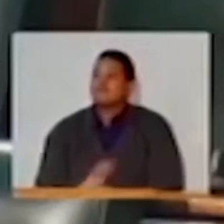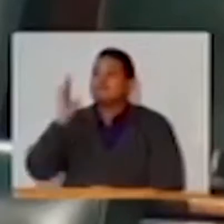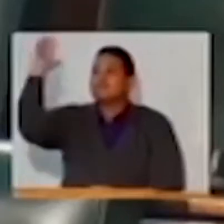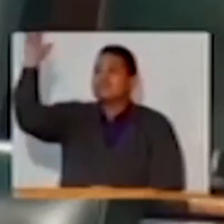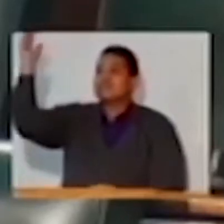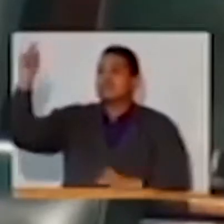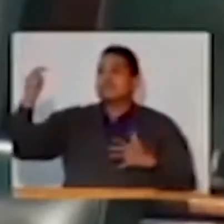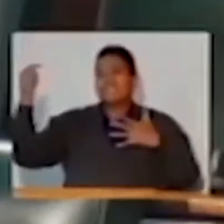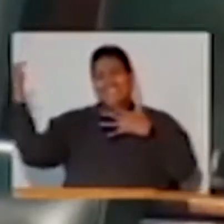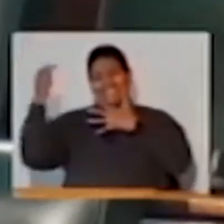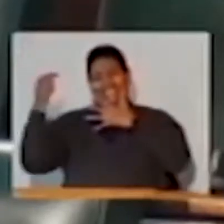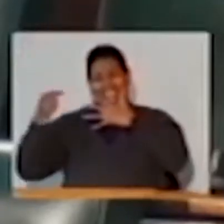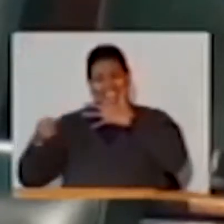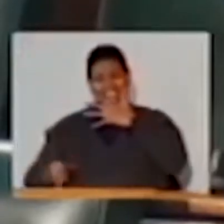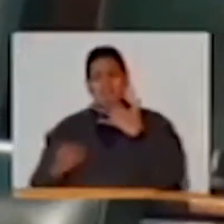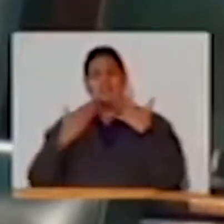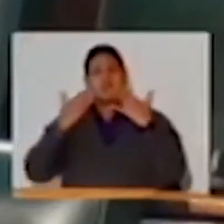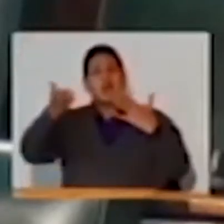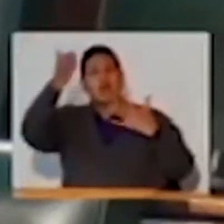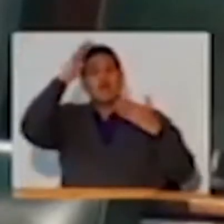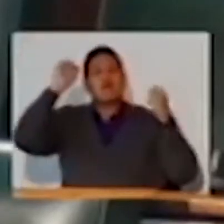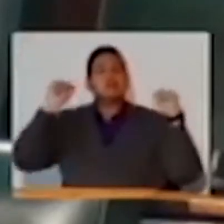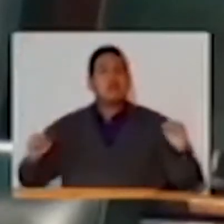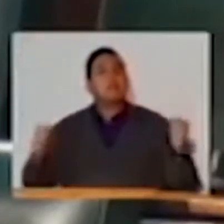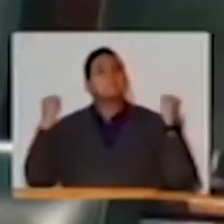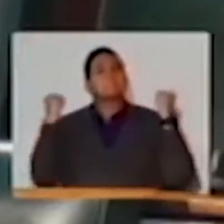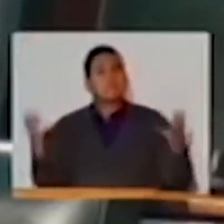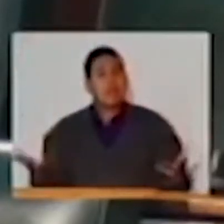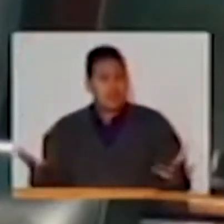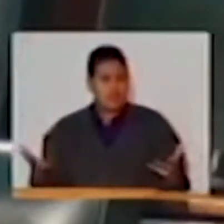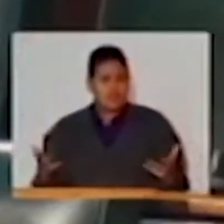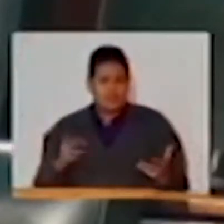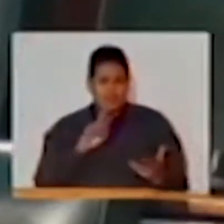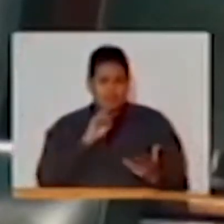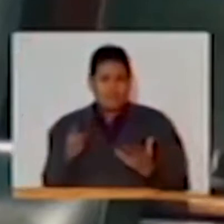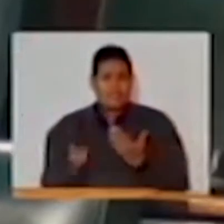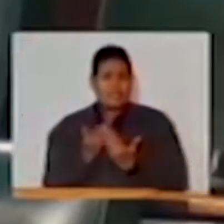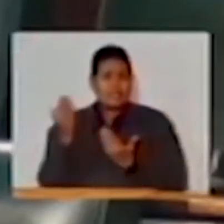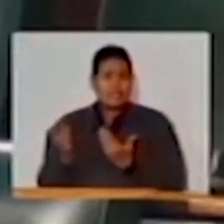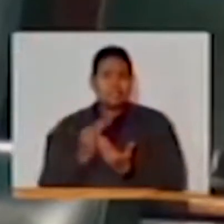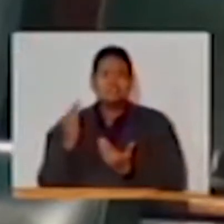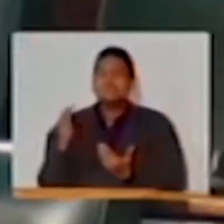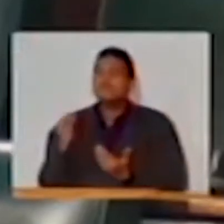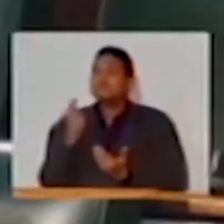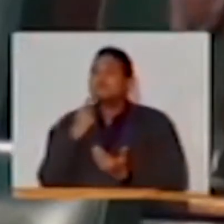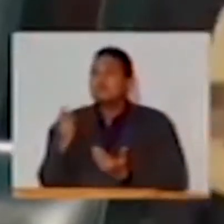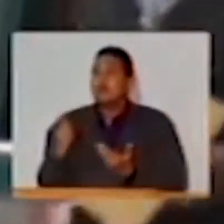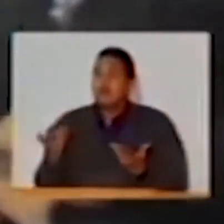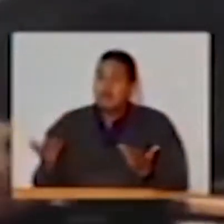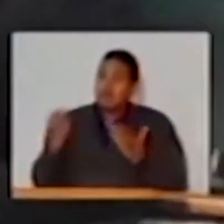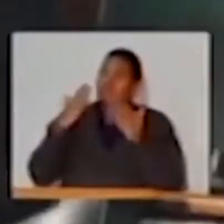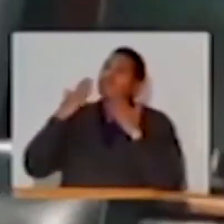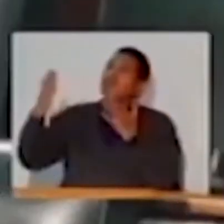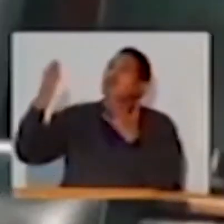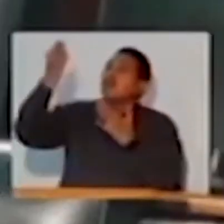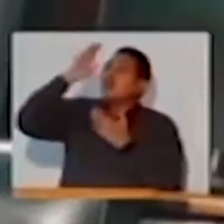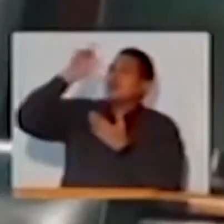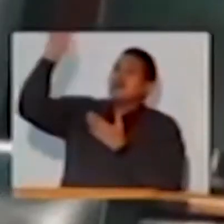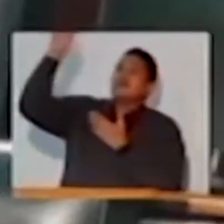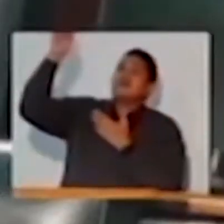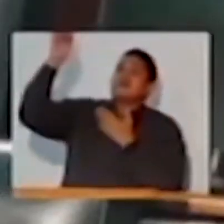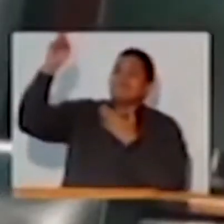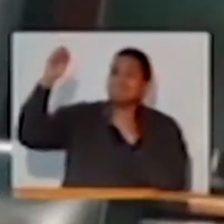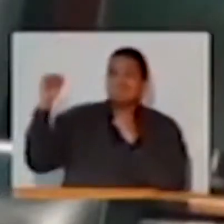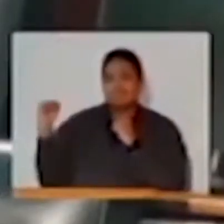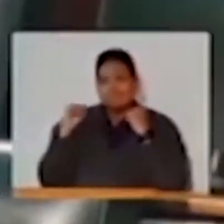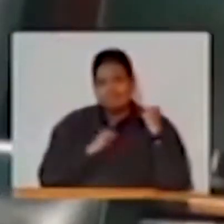Local Government Minister Desmond McKenzie says the police will be enforcing the regulations and maintaining order under